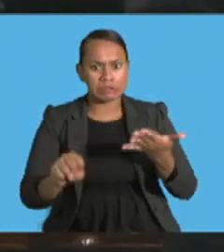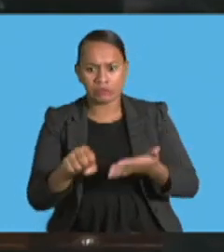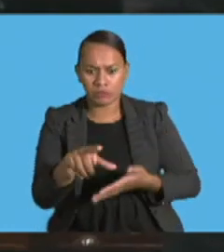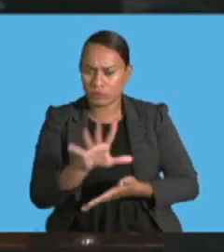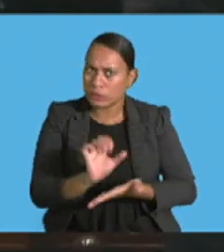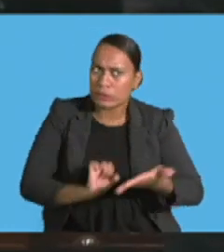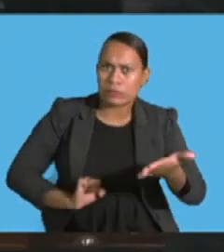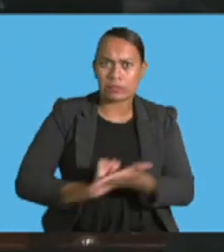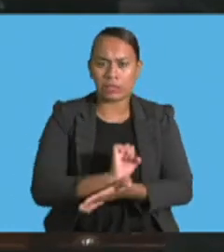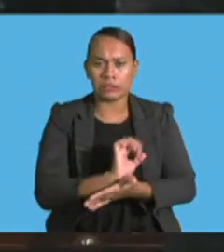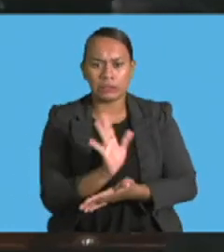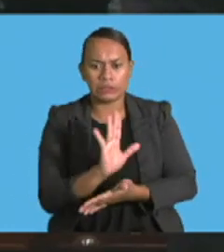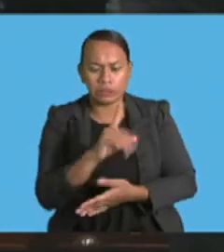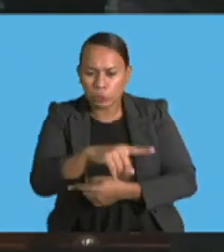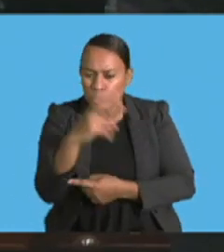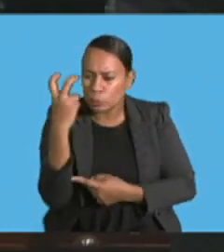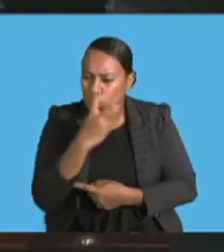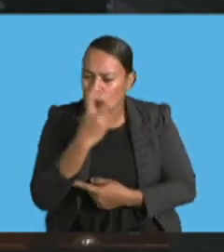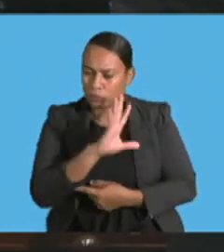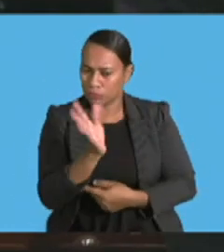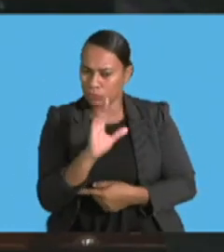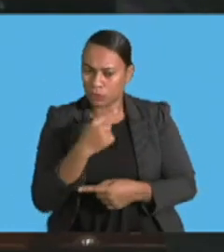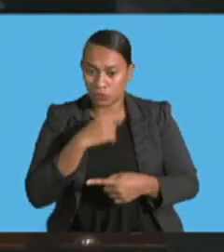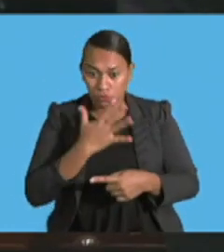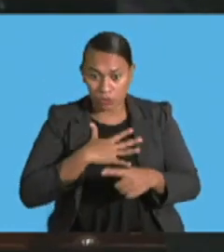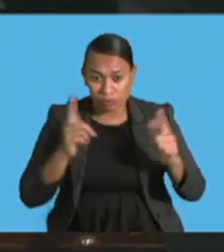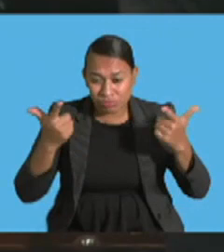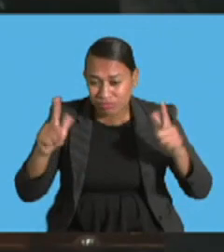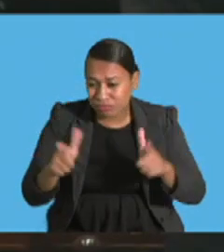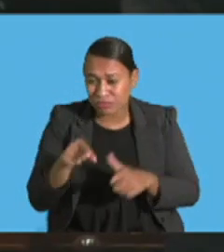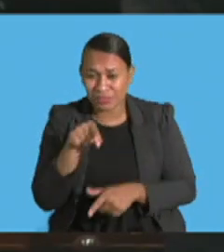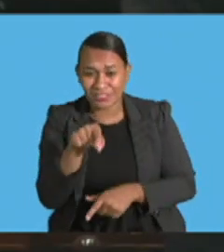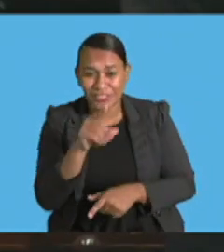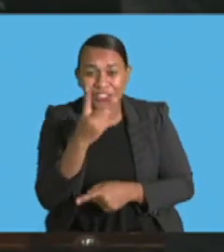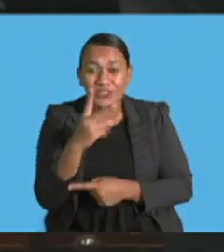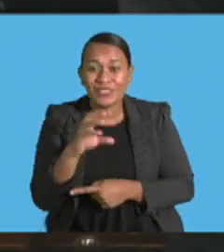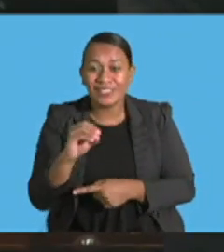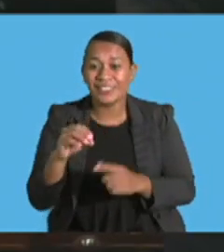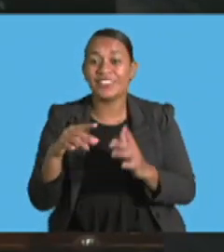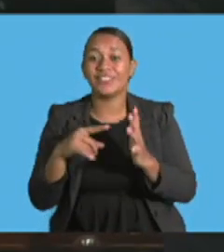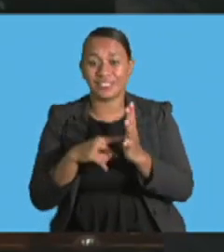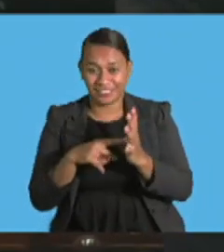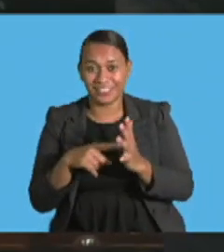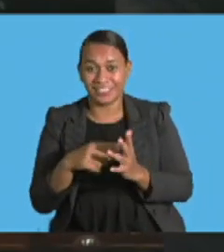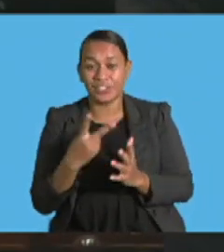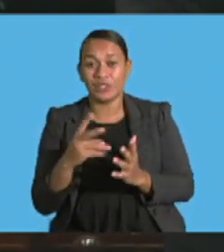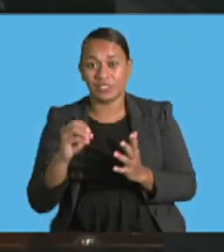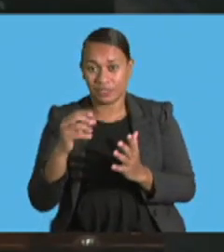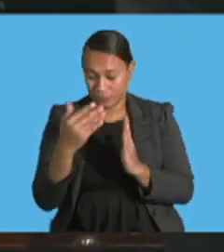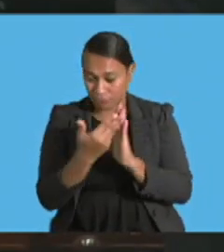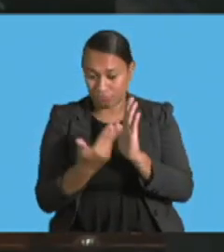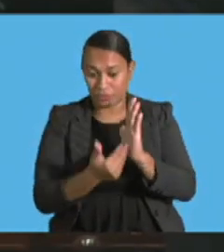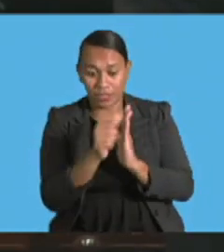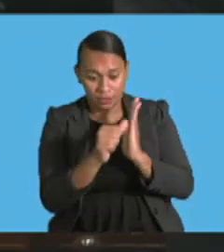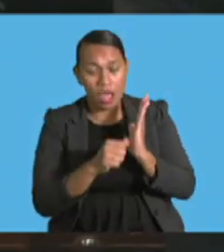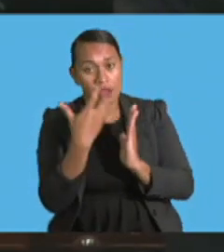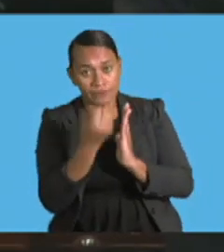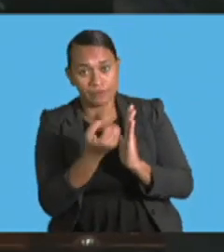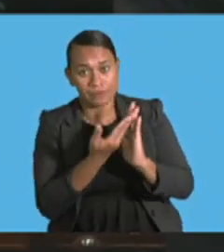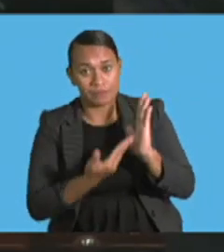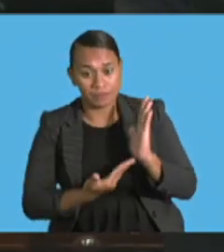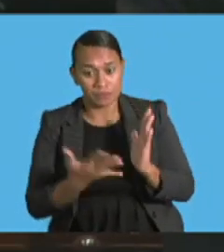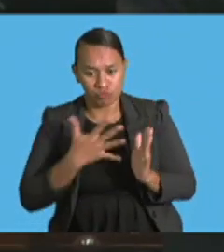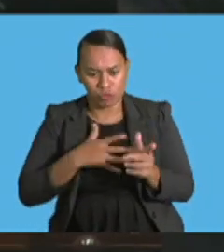the Endangered and Protected Species Act 2002 aims to regulate and control the international trade, domestic